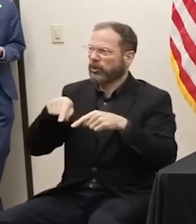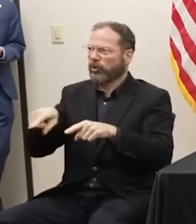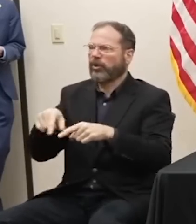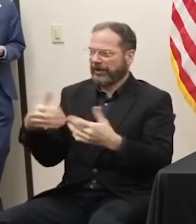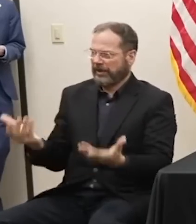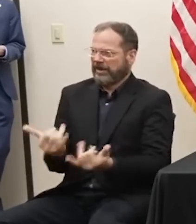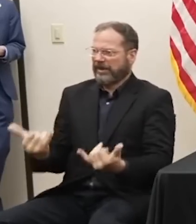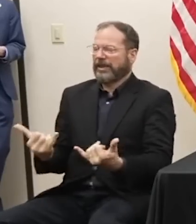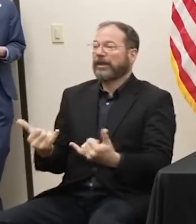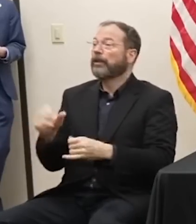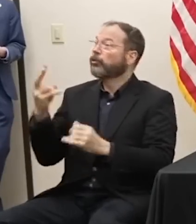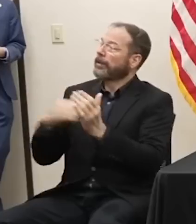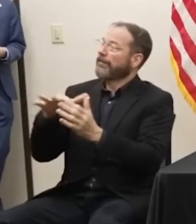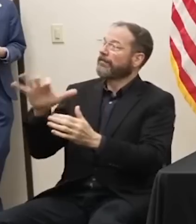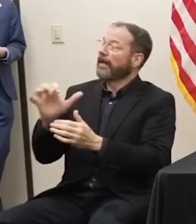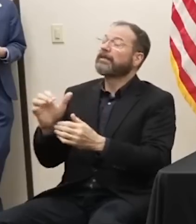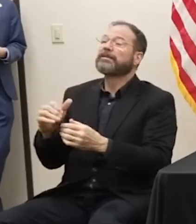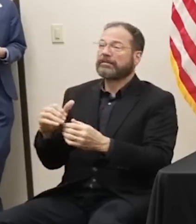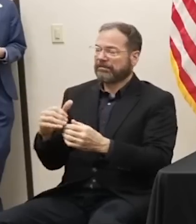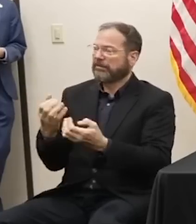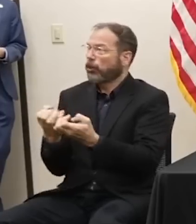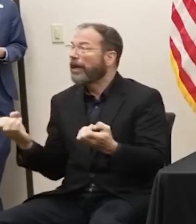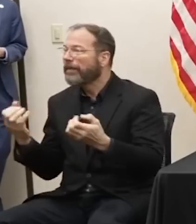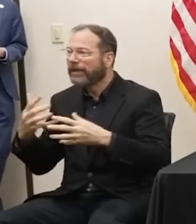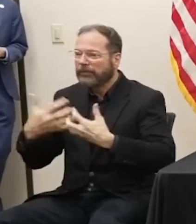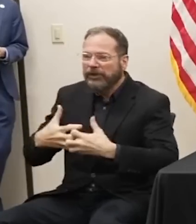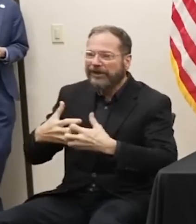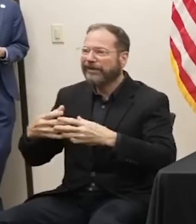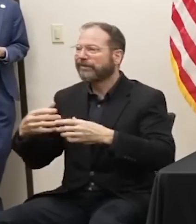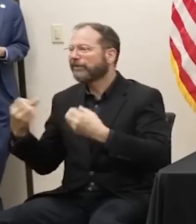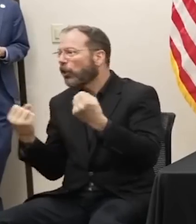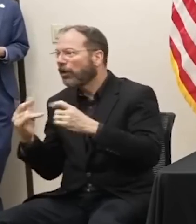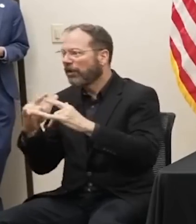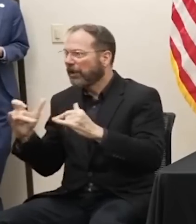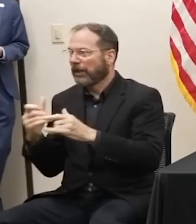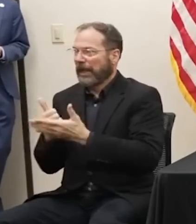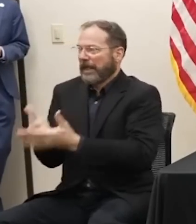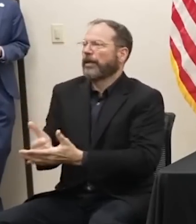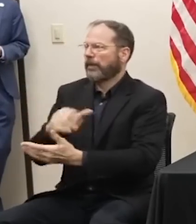more than 2,500 pieces of state equipment are being used to respond to the storm.